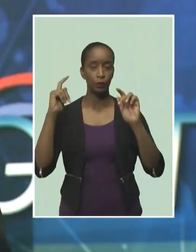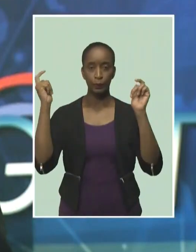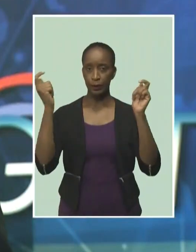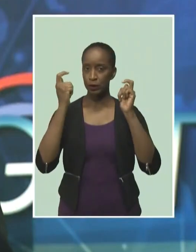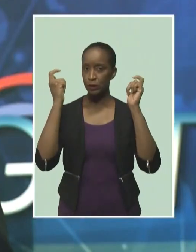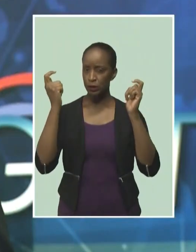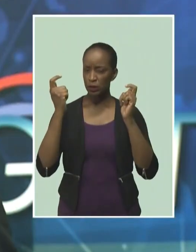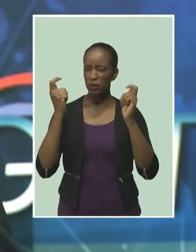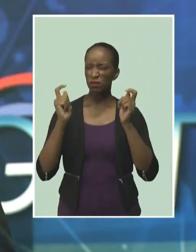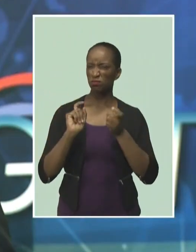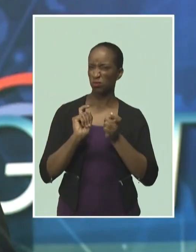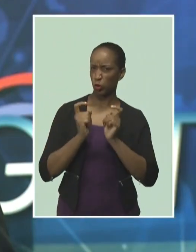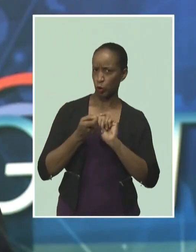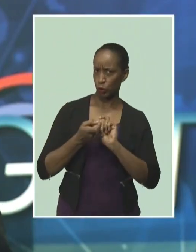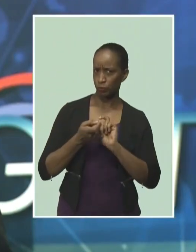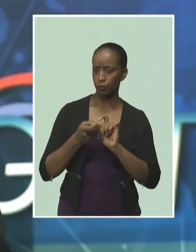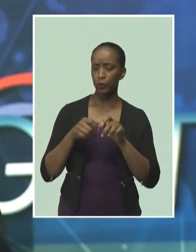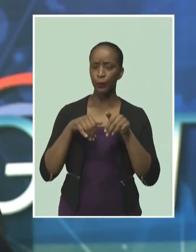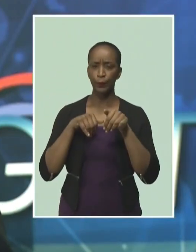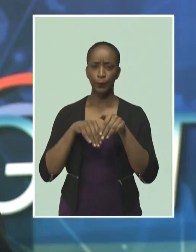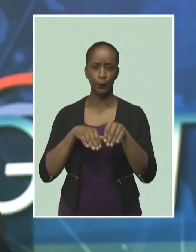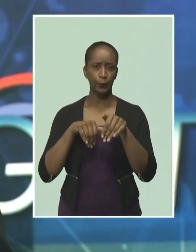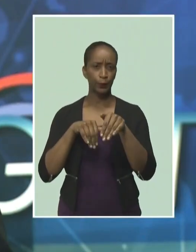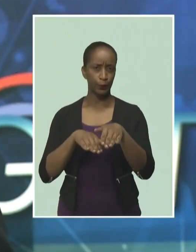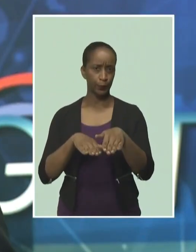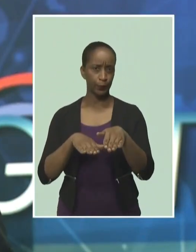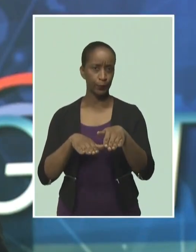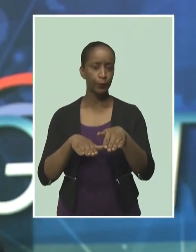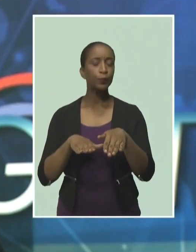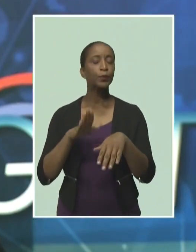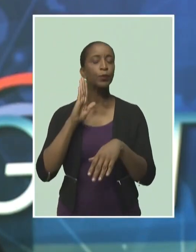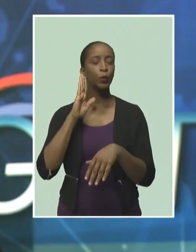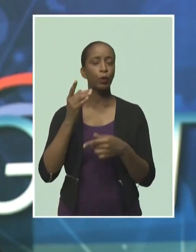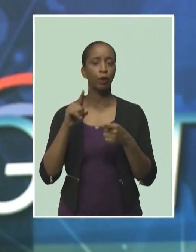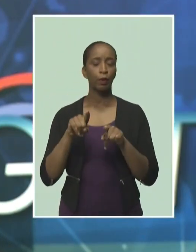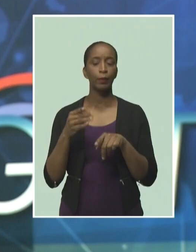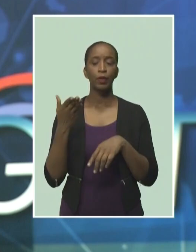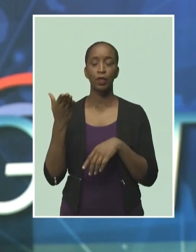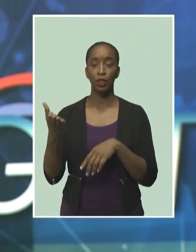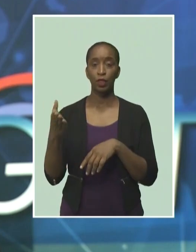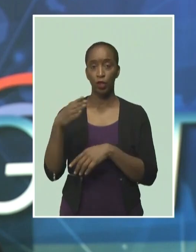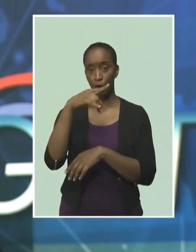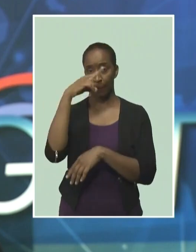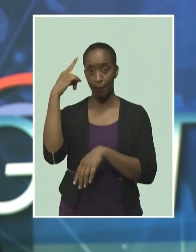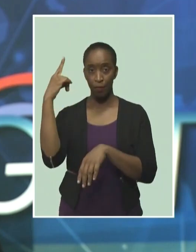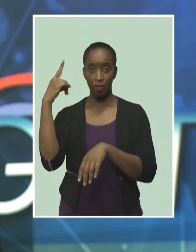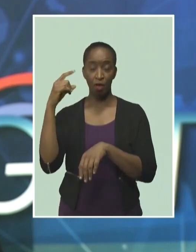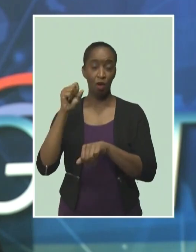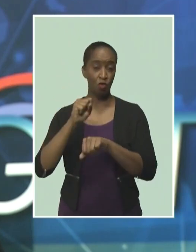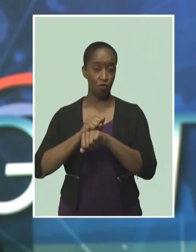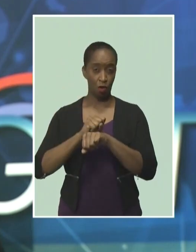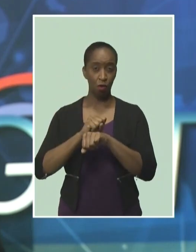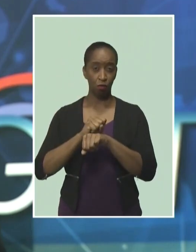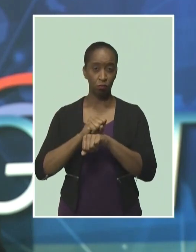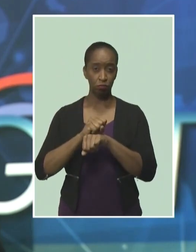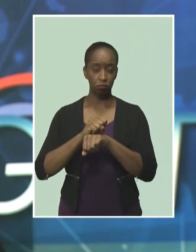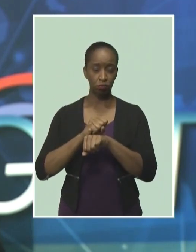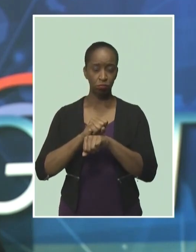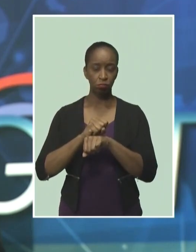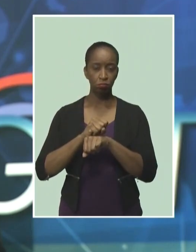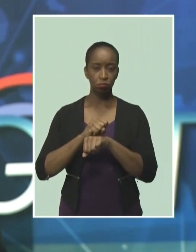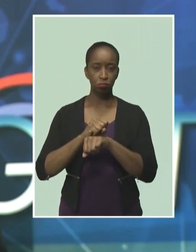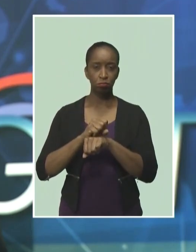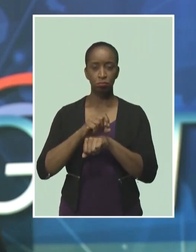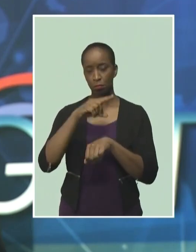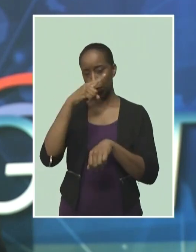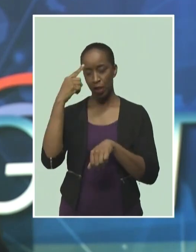and march past will be headed to the community of Black Rock. The parade will take place at the Usain Bolt Sports Complex,